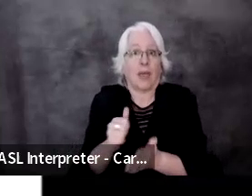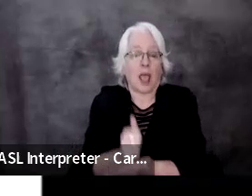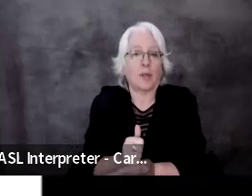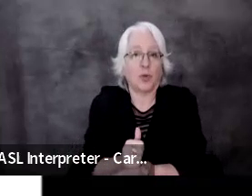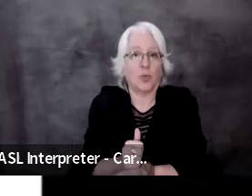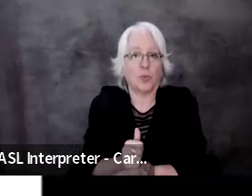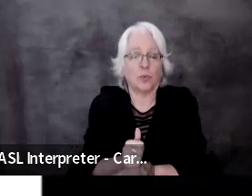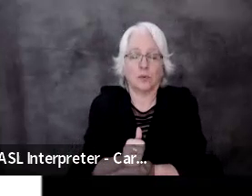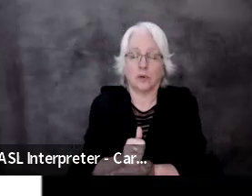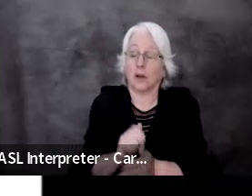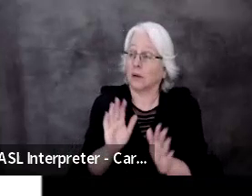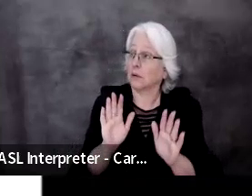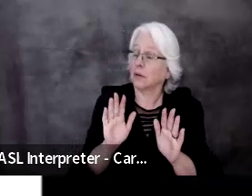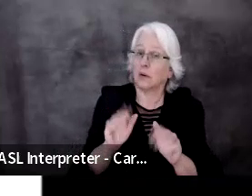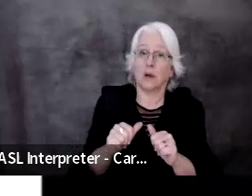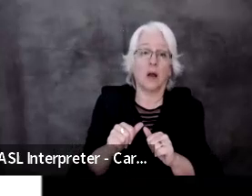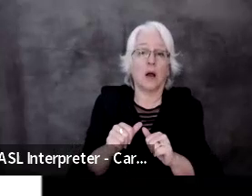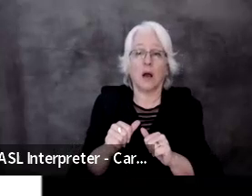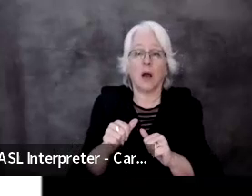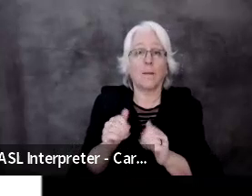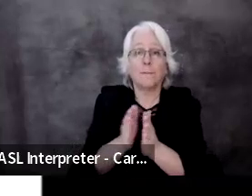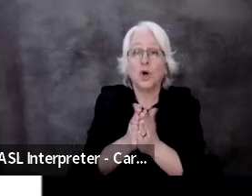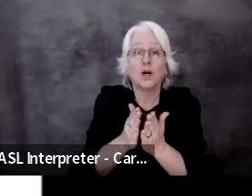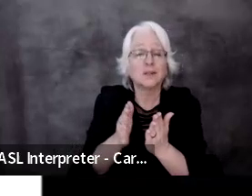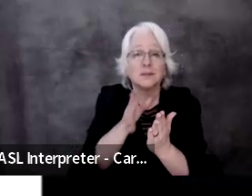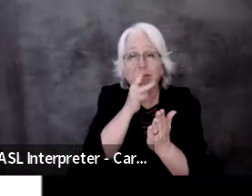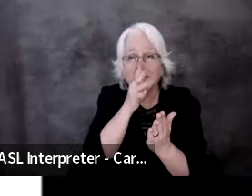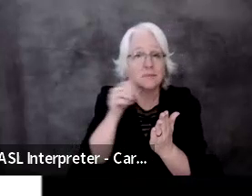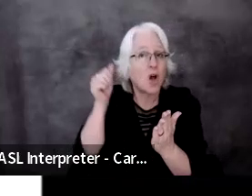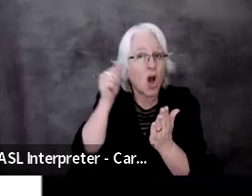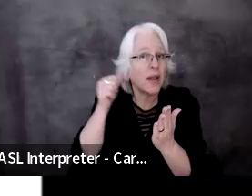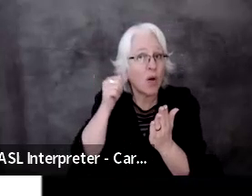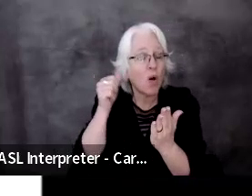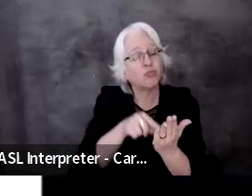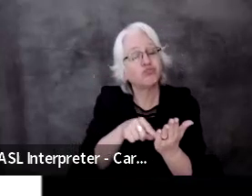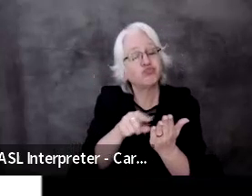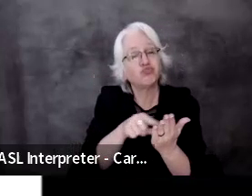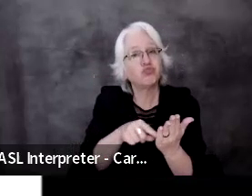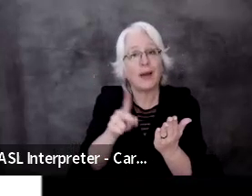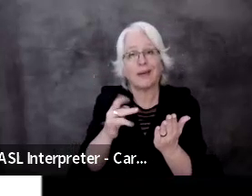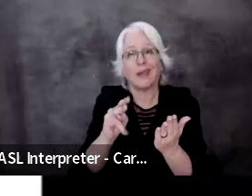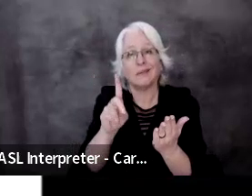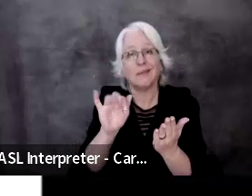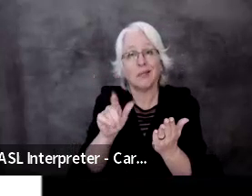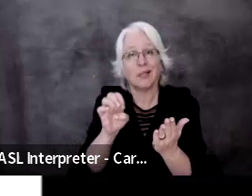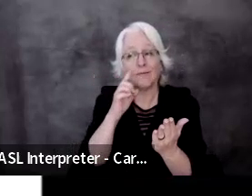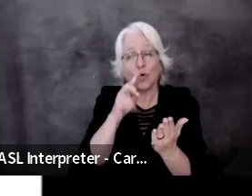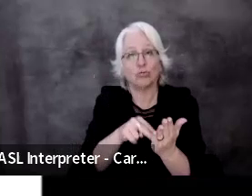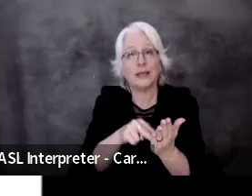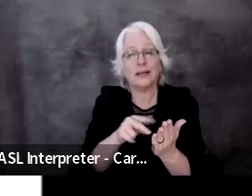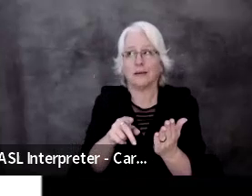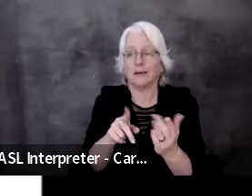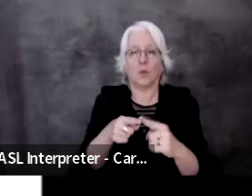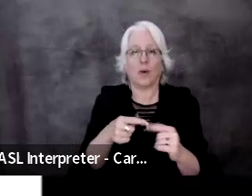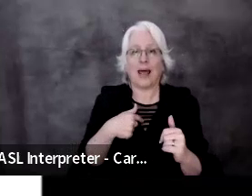about how many times I use Audible books and Kindle book to read when I'm not in